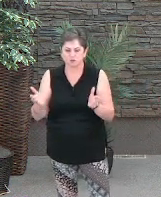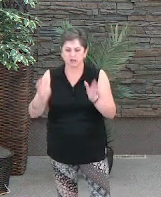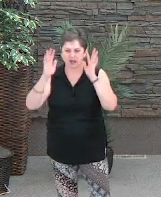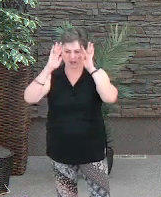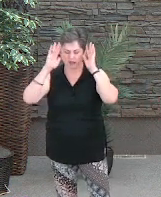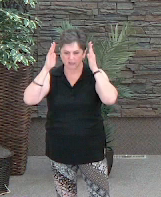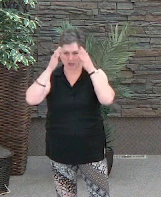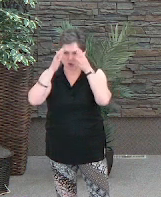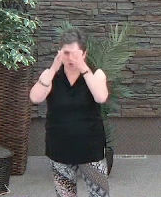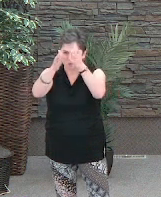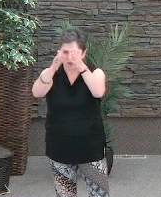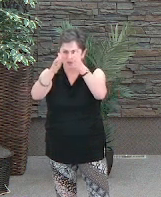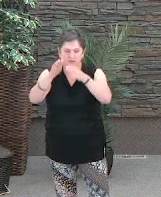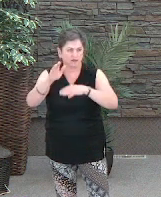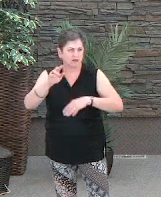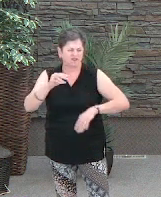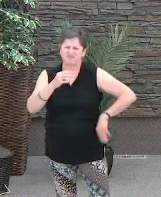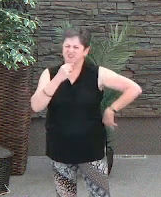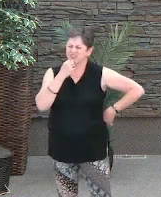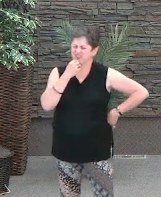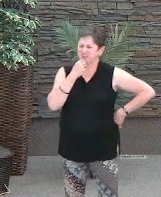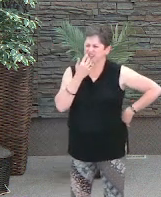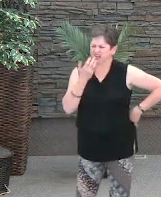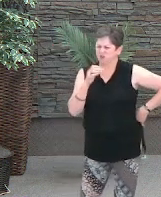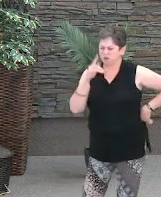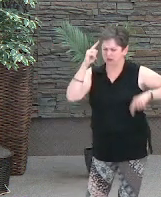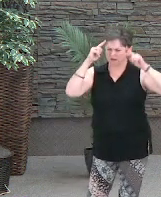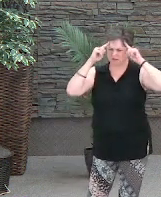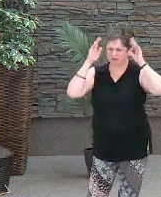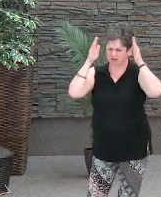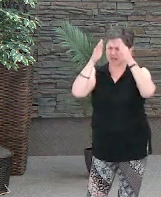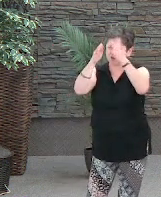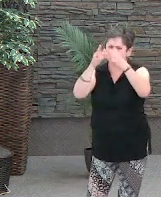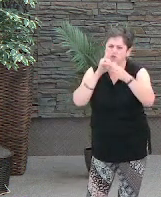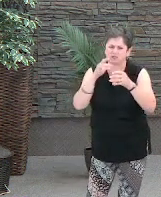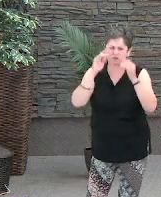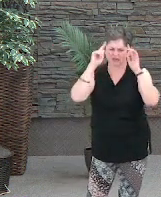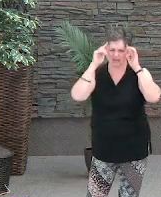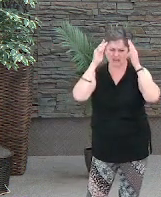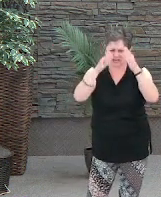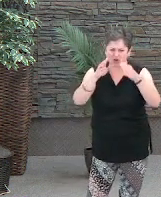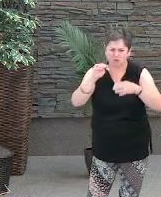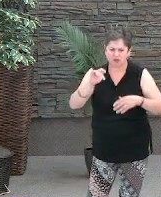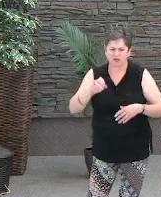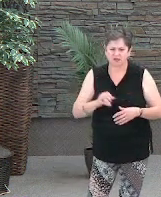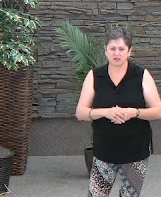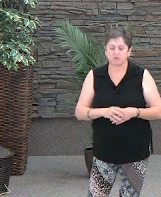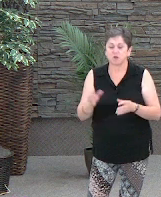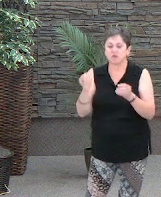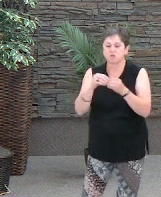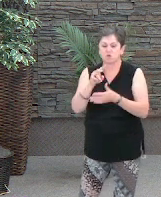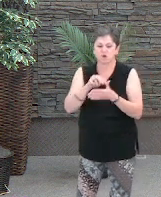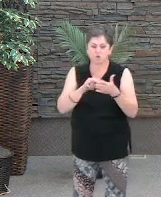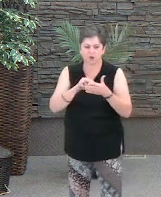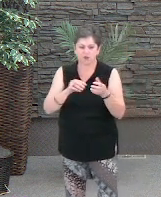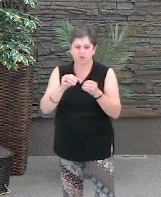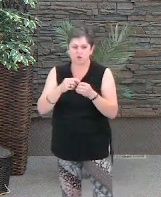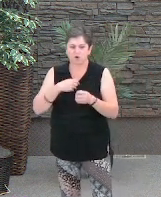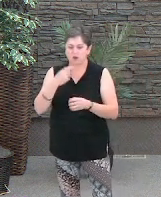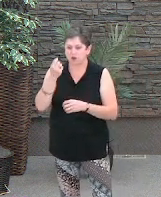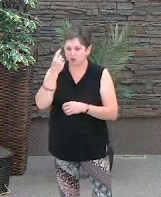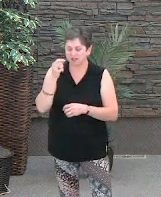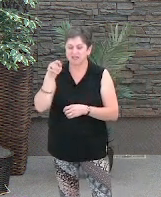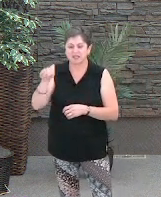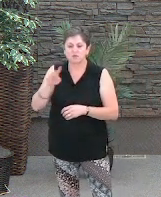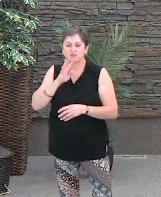people. And I first read that and I thought, I don't want to be narrow-minded. Who wants to be narrow-minded? But the more I read, the more I'm realizing he